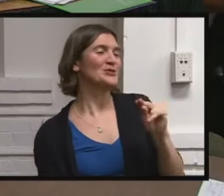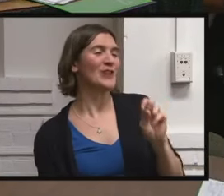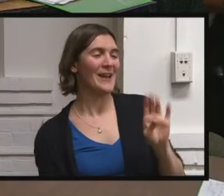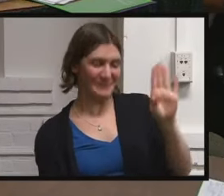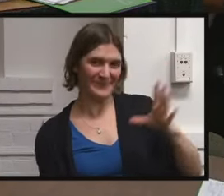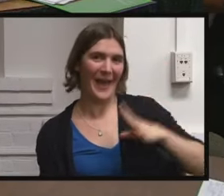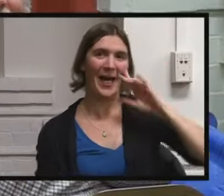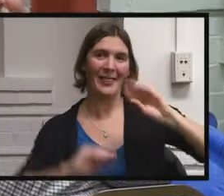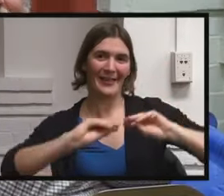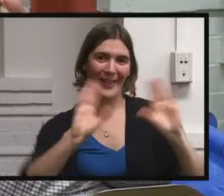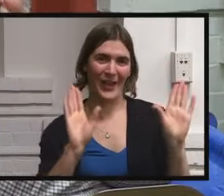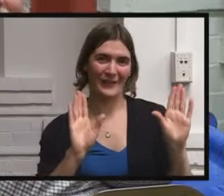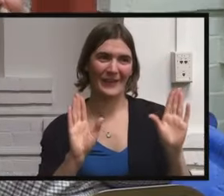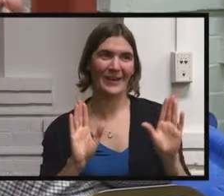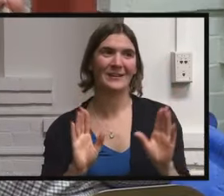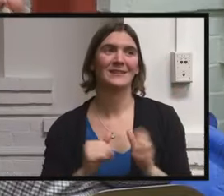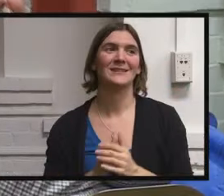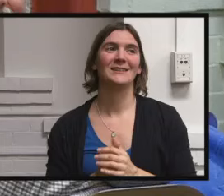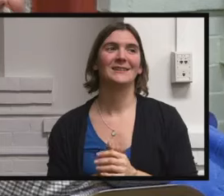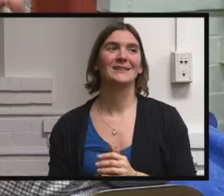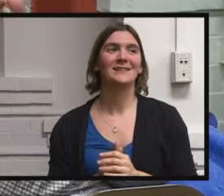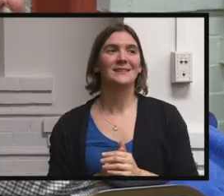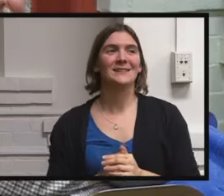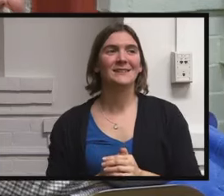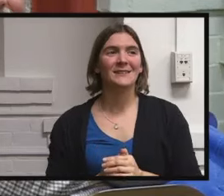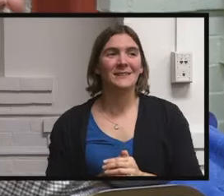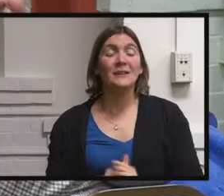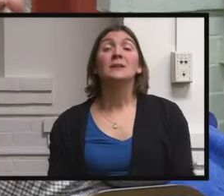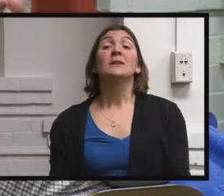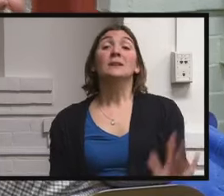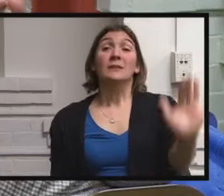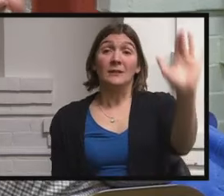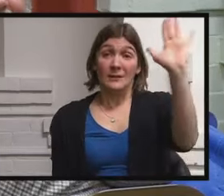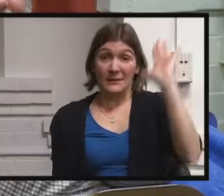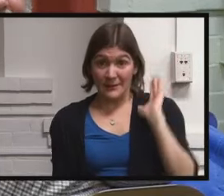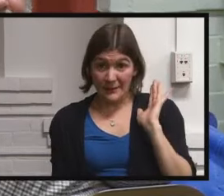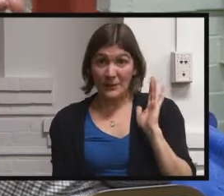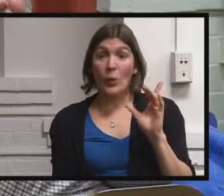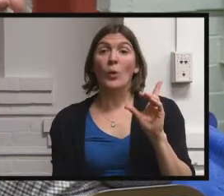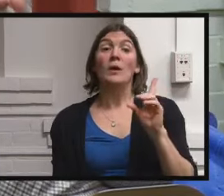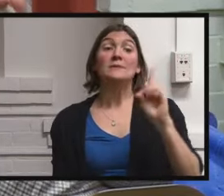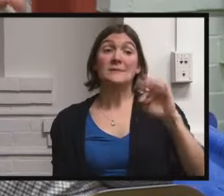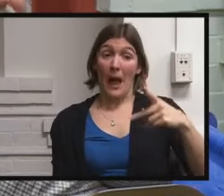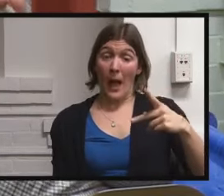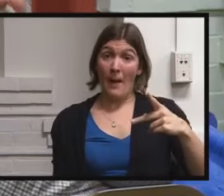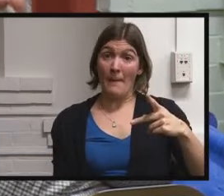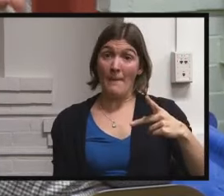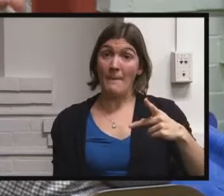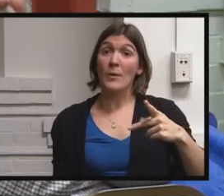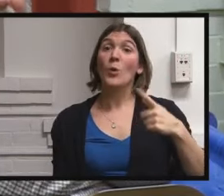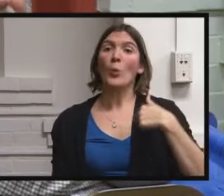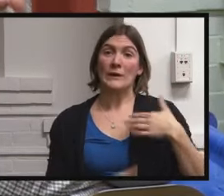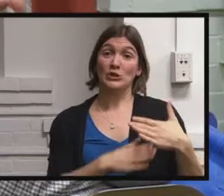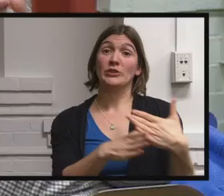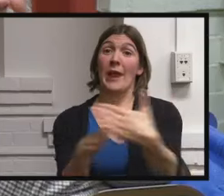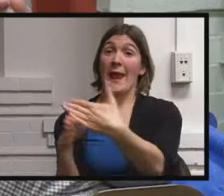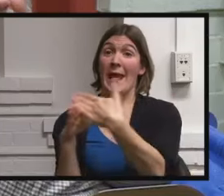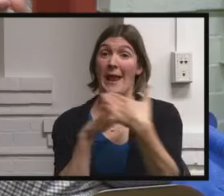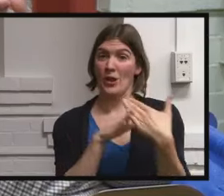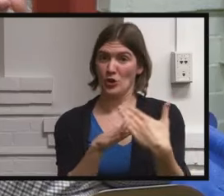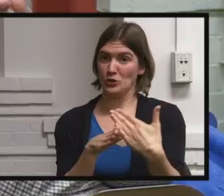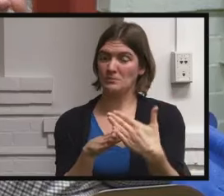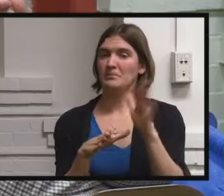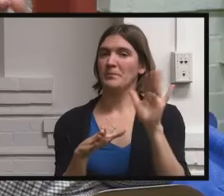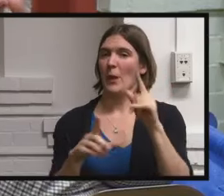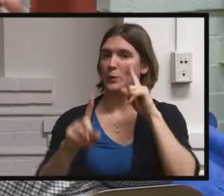Historically, there was a dump, and the sharing of the dump was an initiating